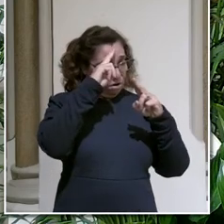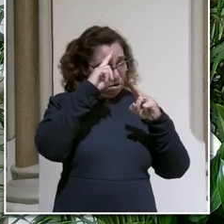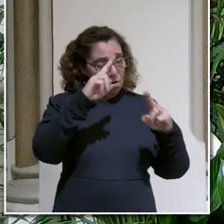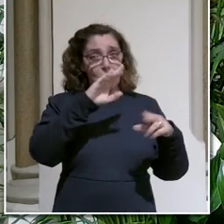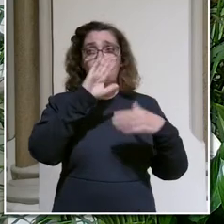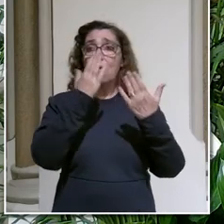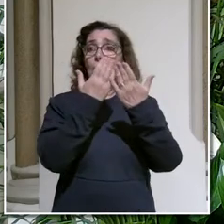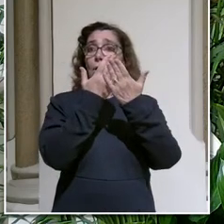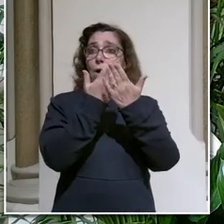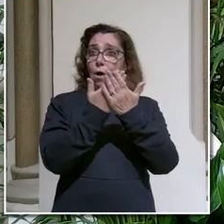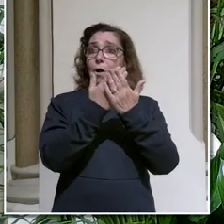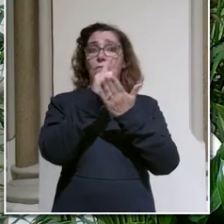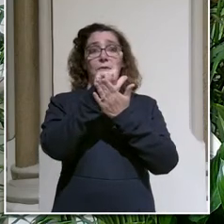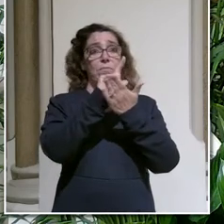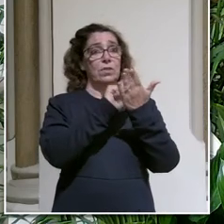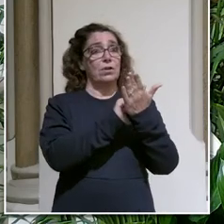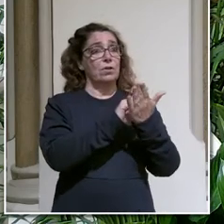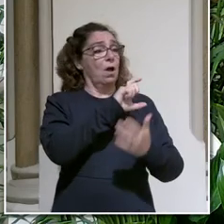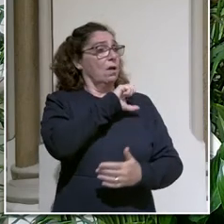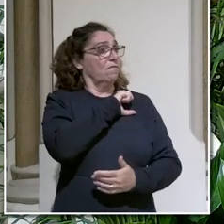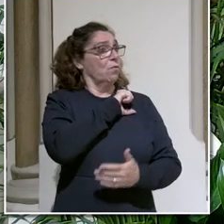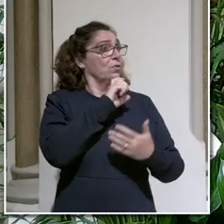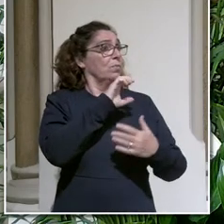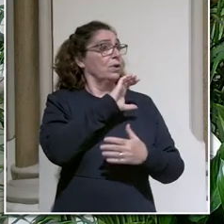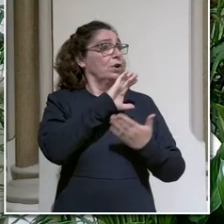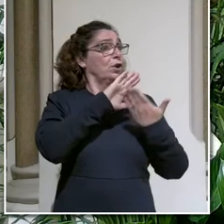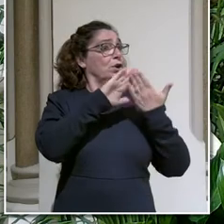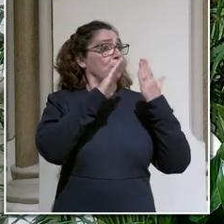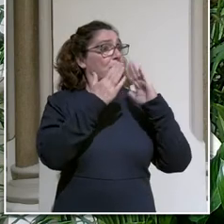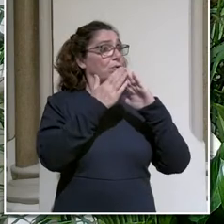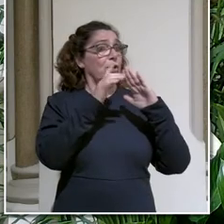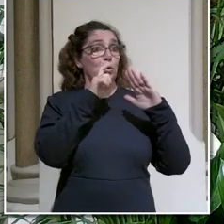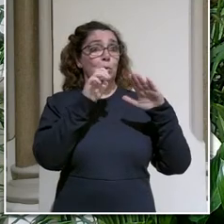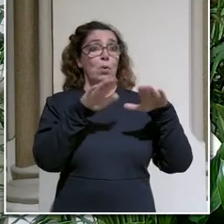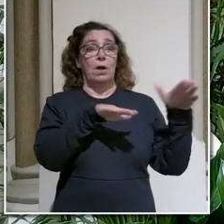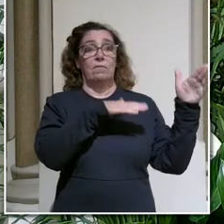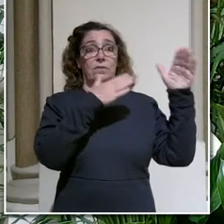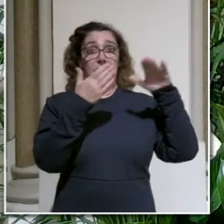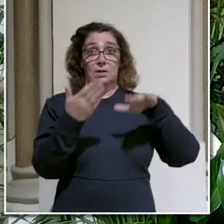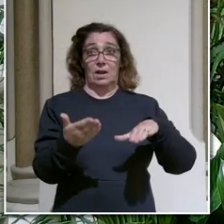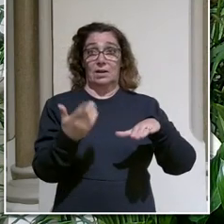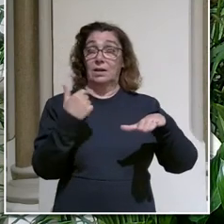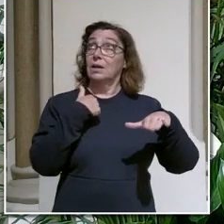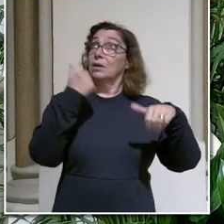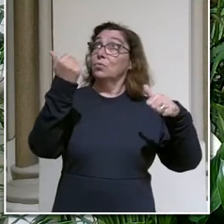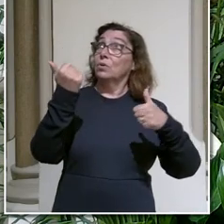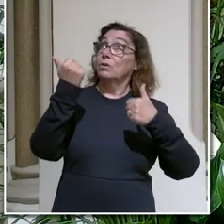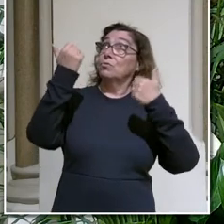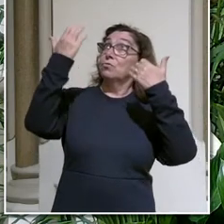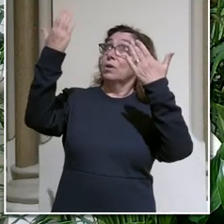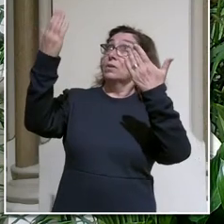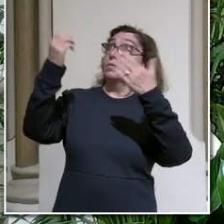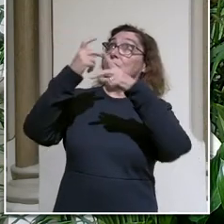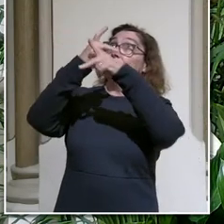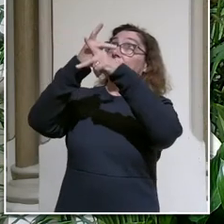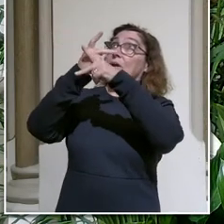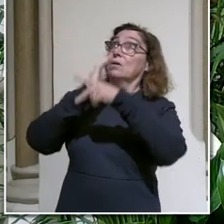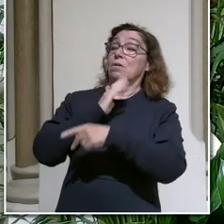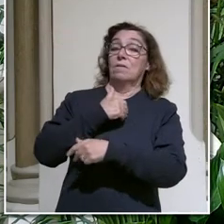of the law enforcement community whom we have lost in the line of duty. And we entrust them into the care of our merciful